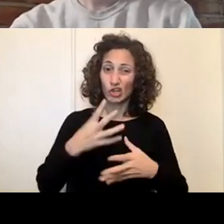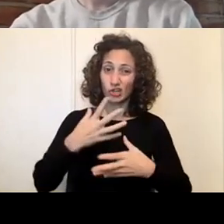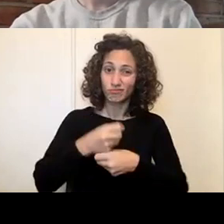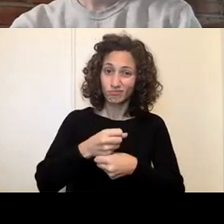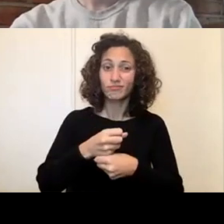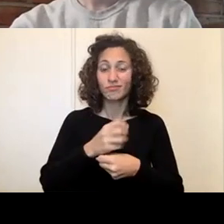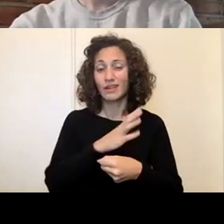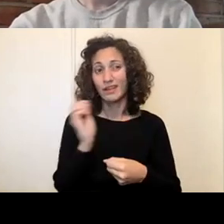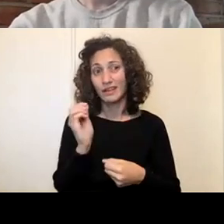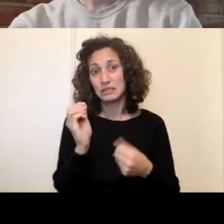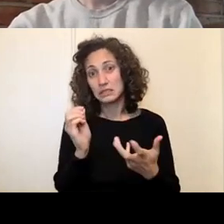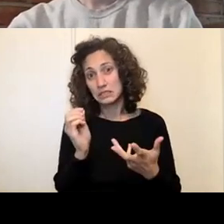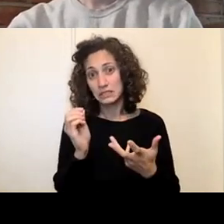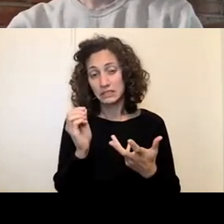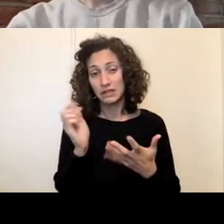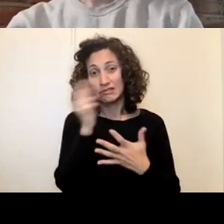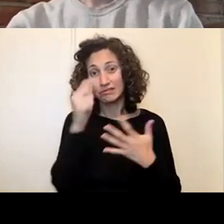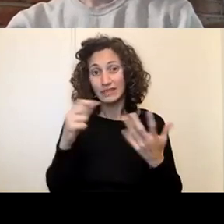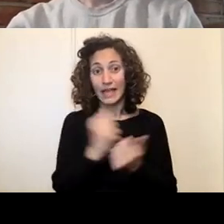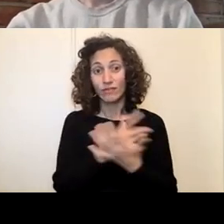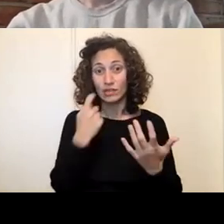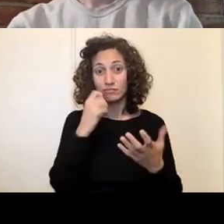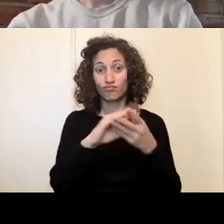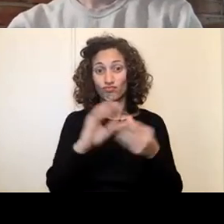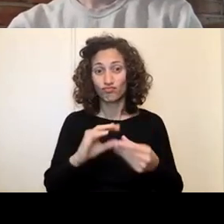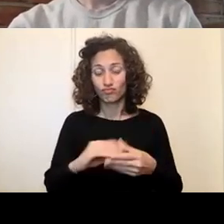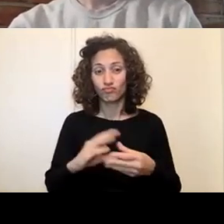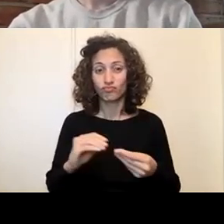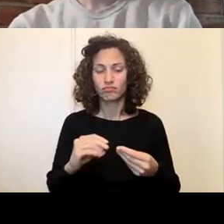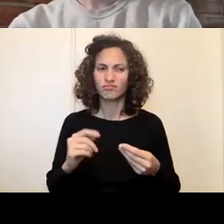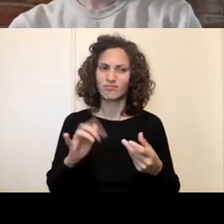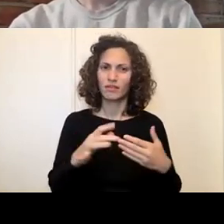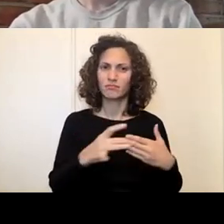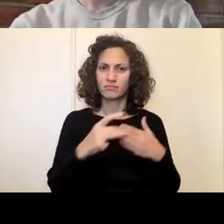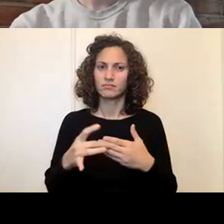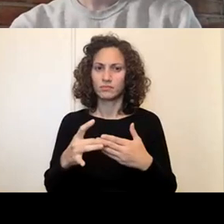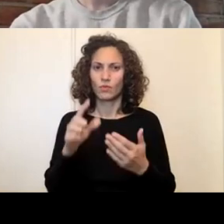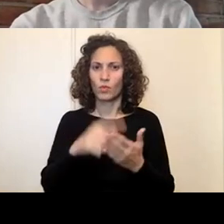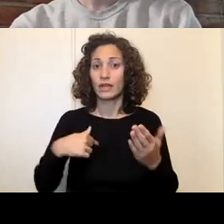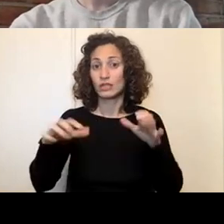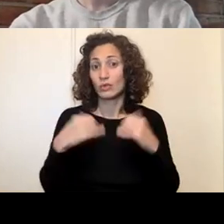and all of those things are what led me to talking and doing the things that I do now.